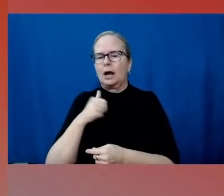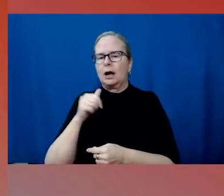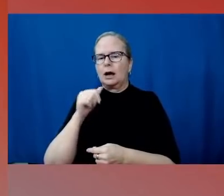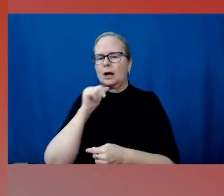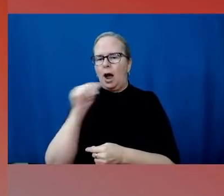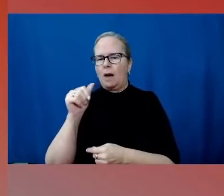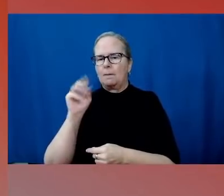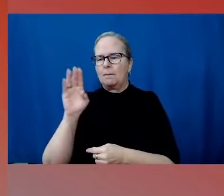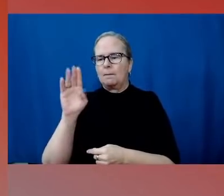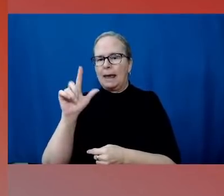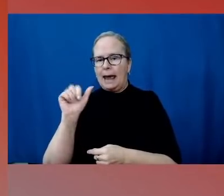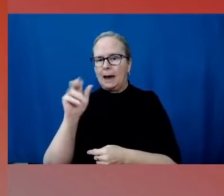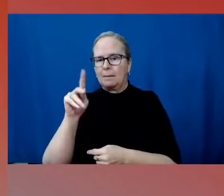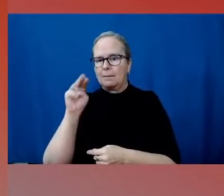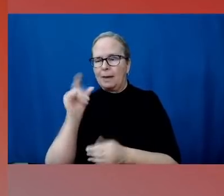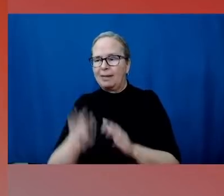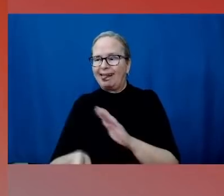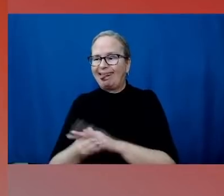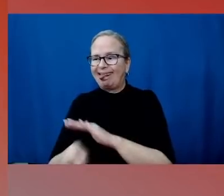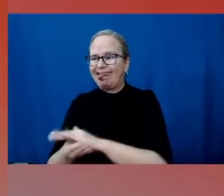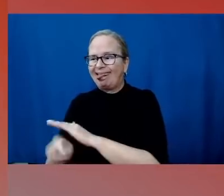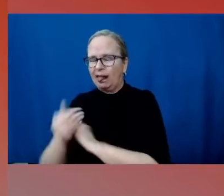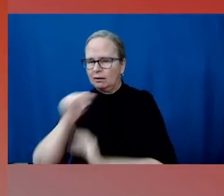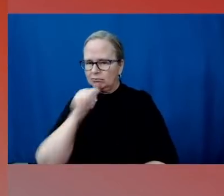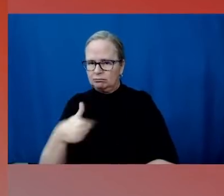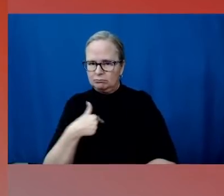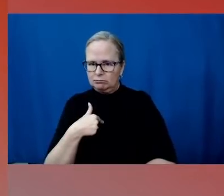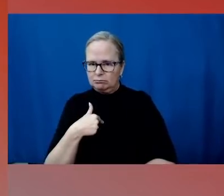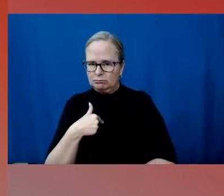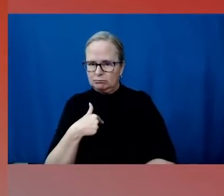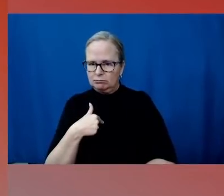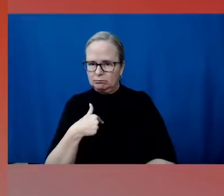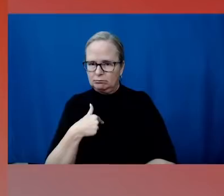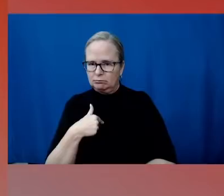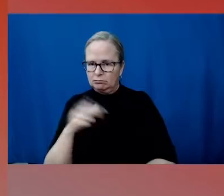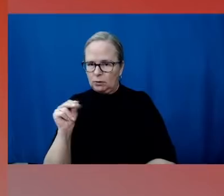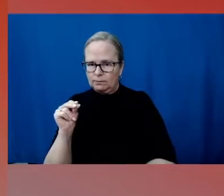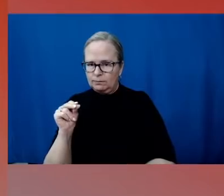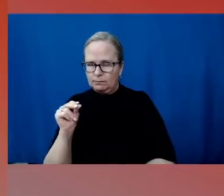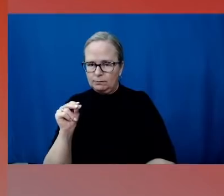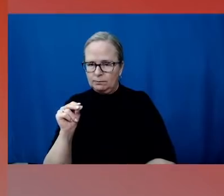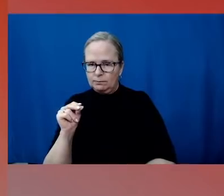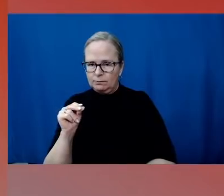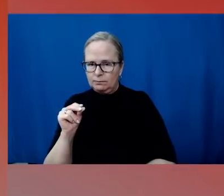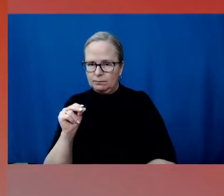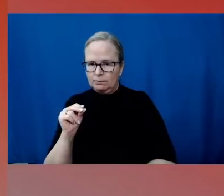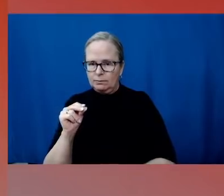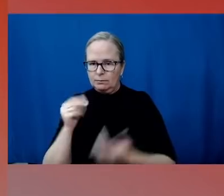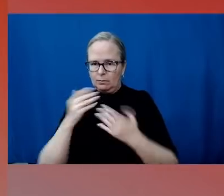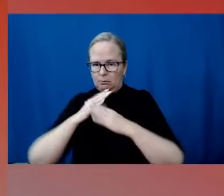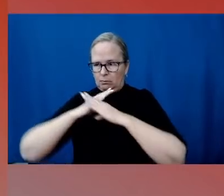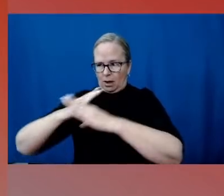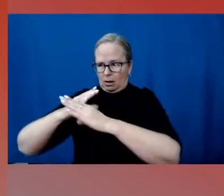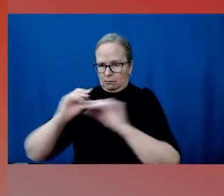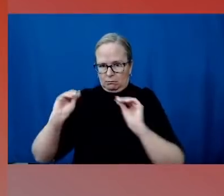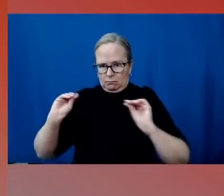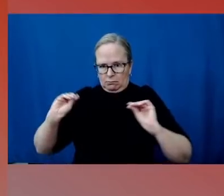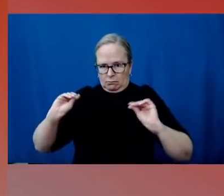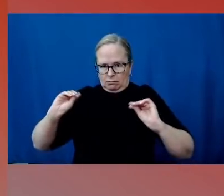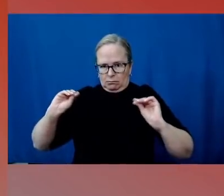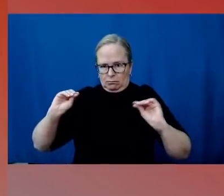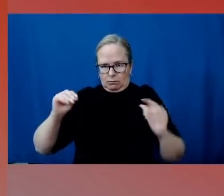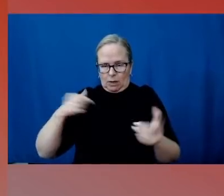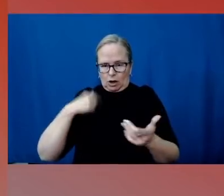Because we've been protesting, saying what we want, but we didn't blockade anything and we didn't blackmail.